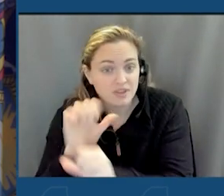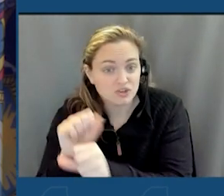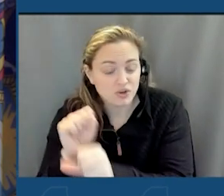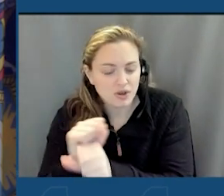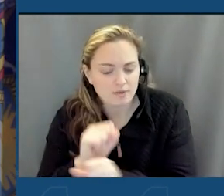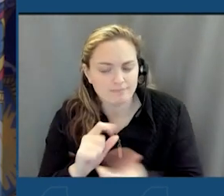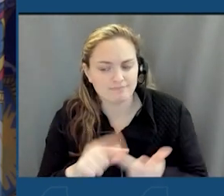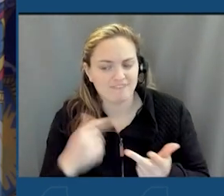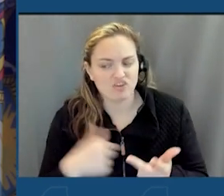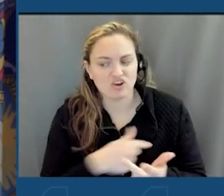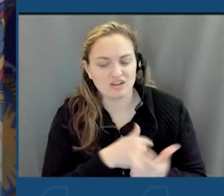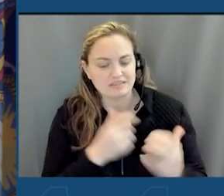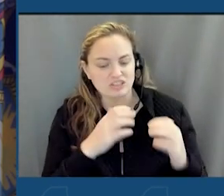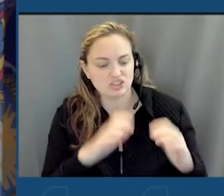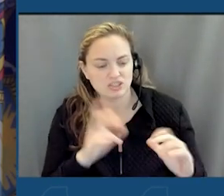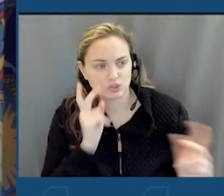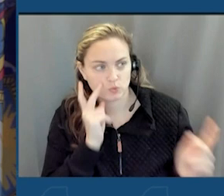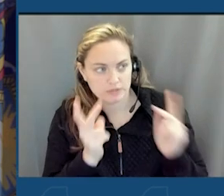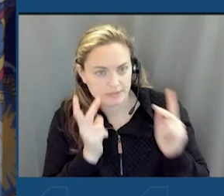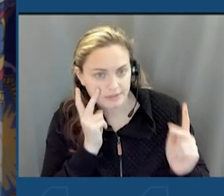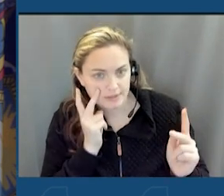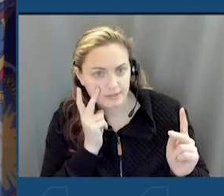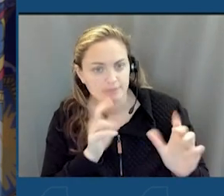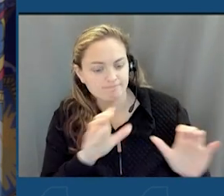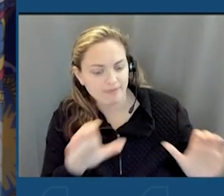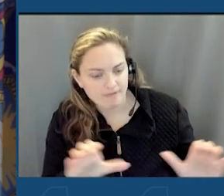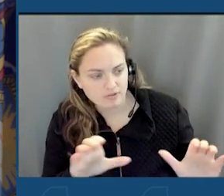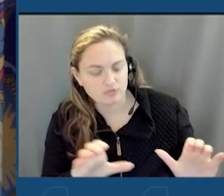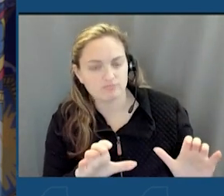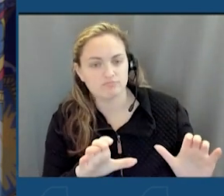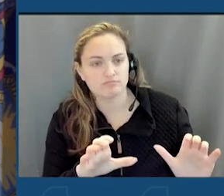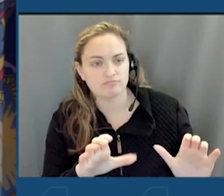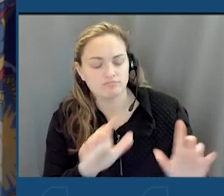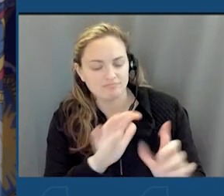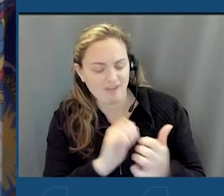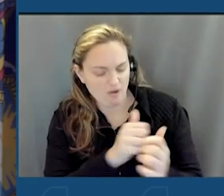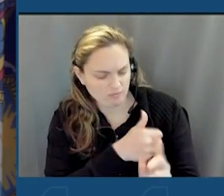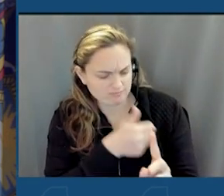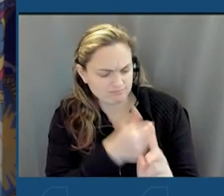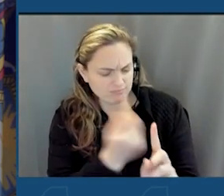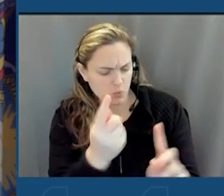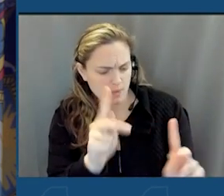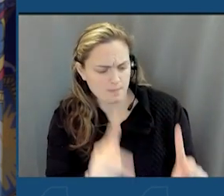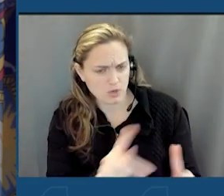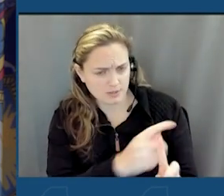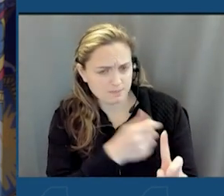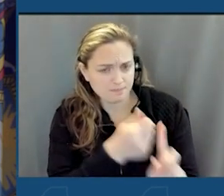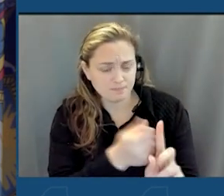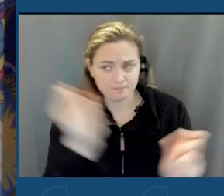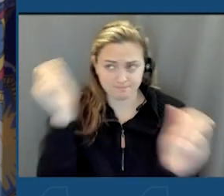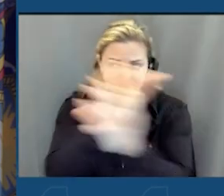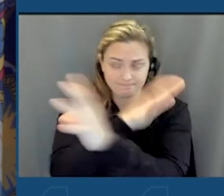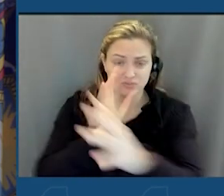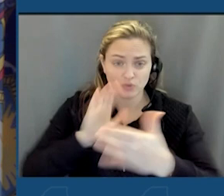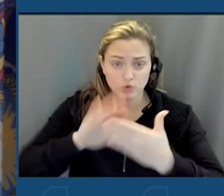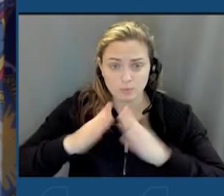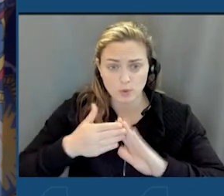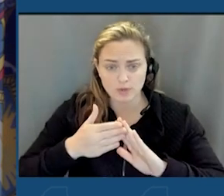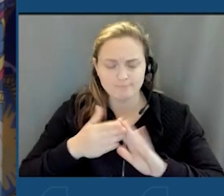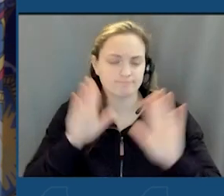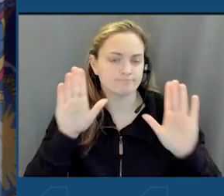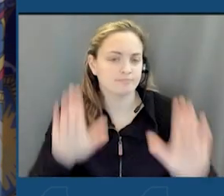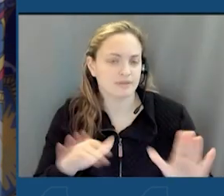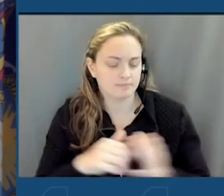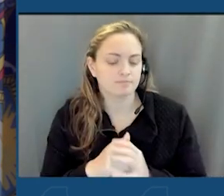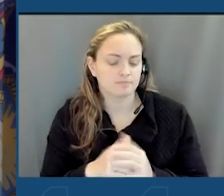to have had a chance to see in action the impact of one person and his vision on this community is extraordinary. So again,